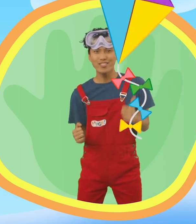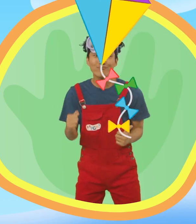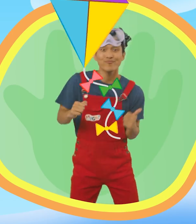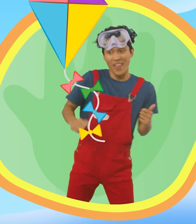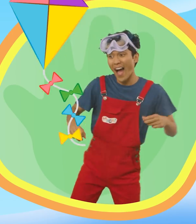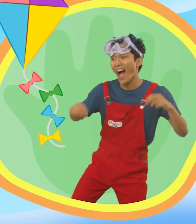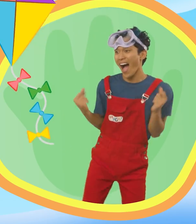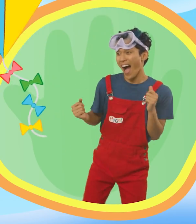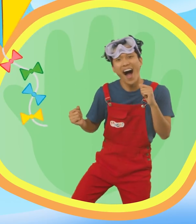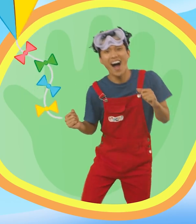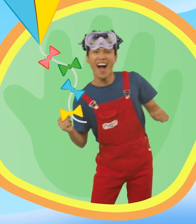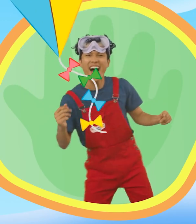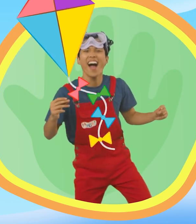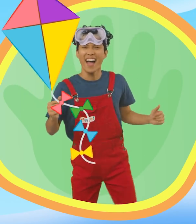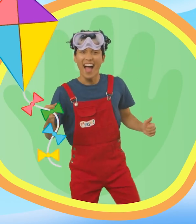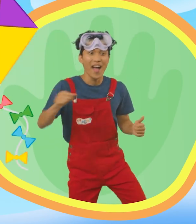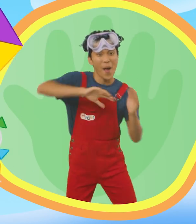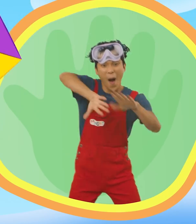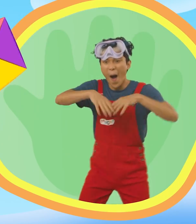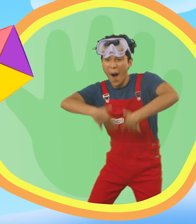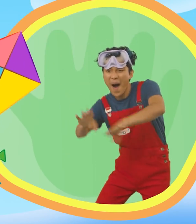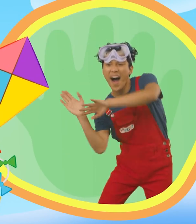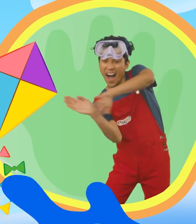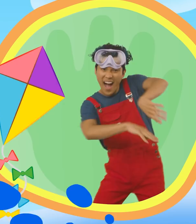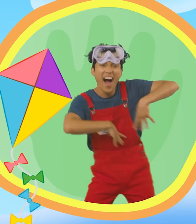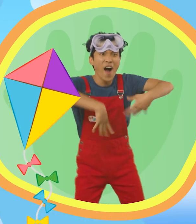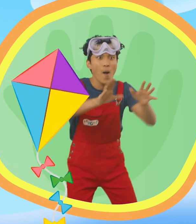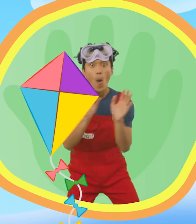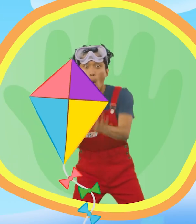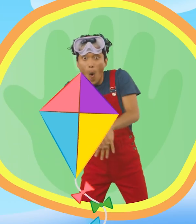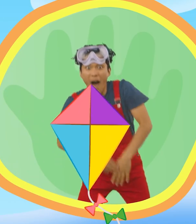Let's fly, fly, fly a kite.